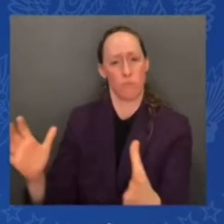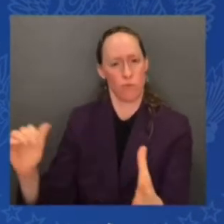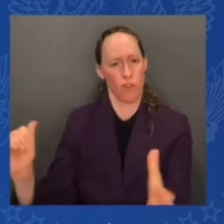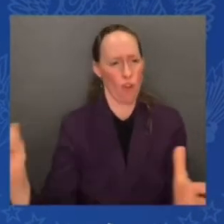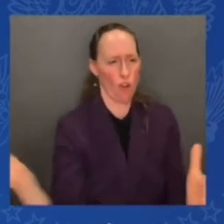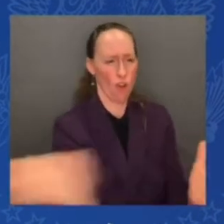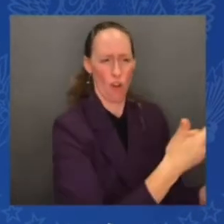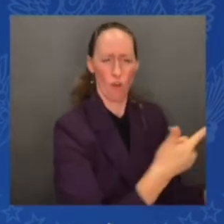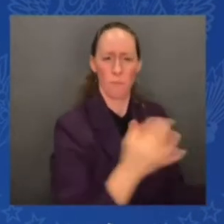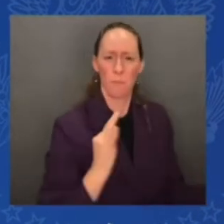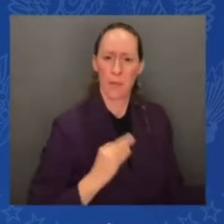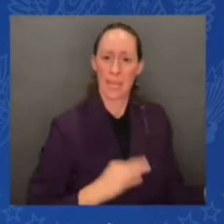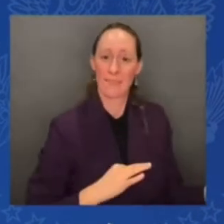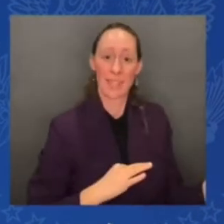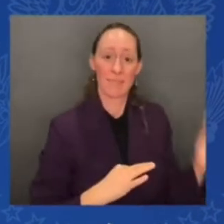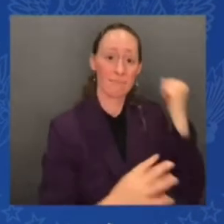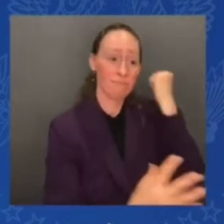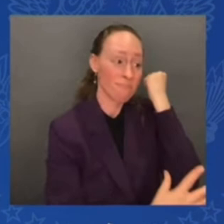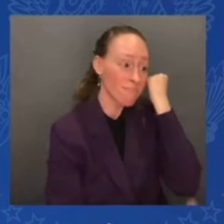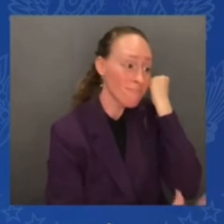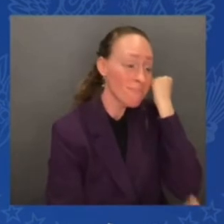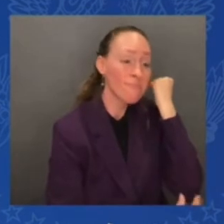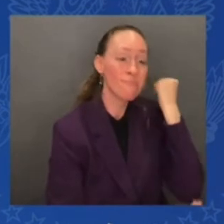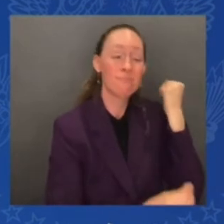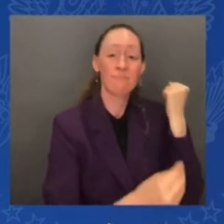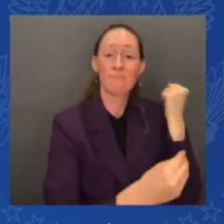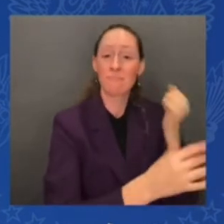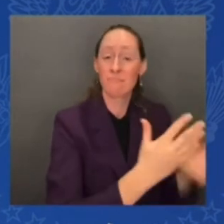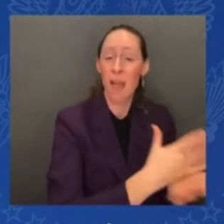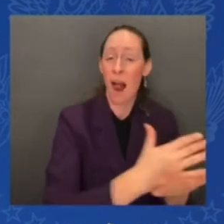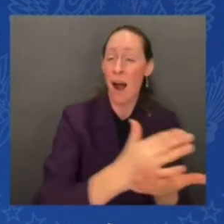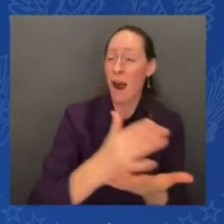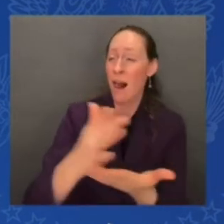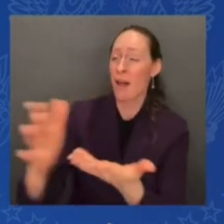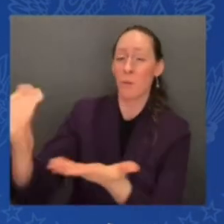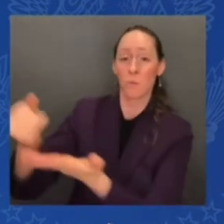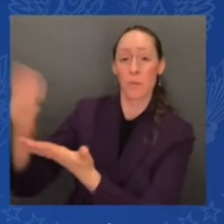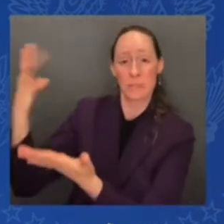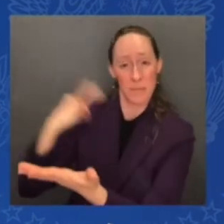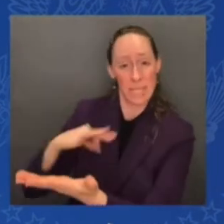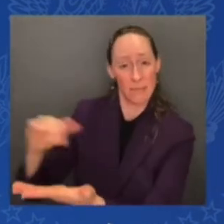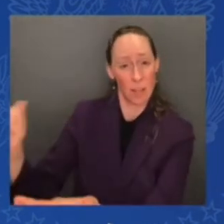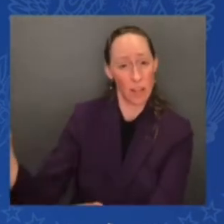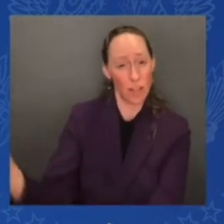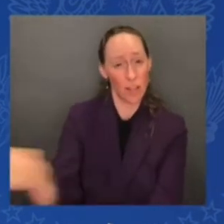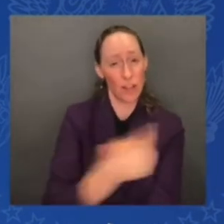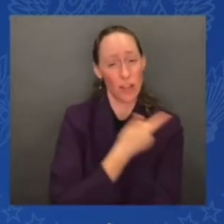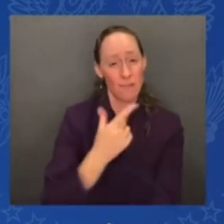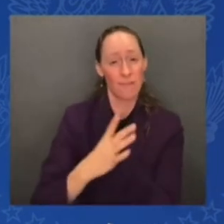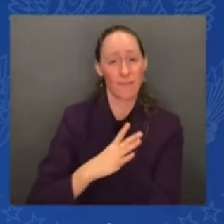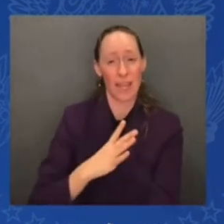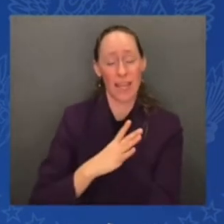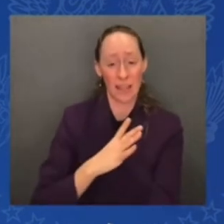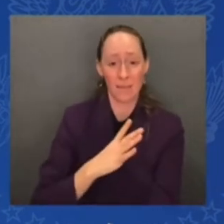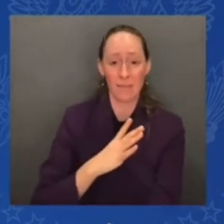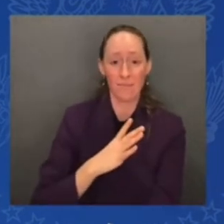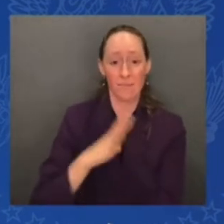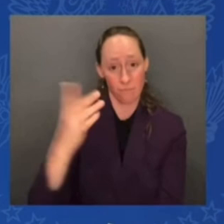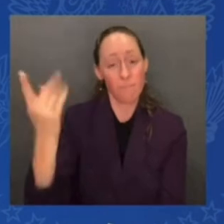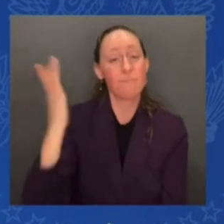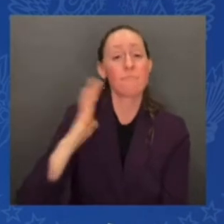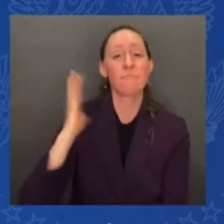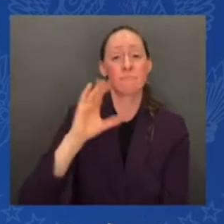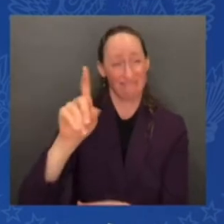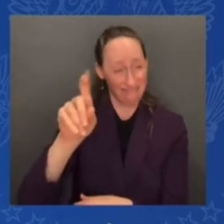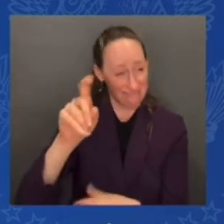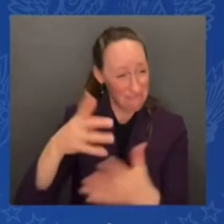for the longest time, we've been told to give up on American manufacturing, that it can't happen again, that we just can't